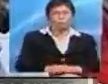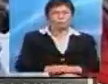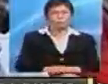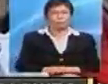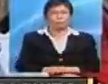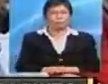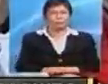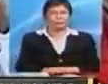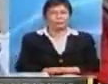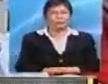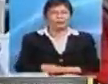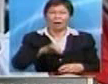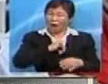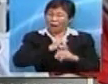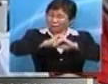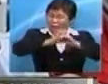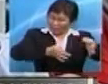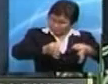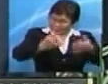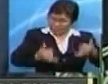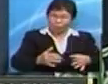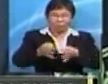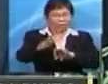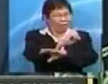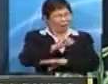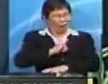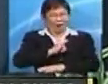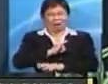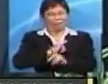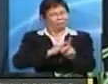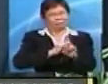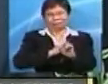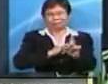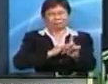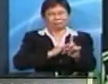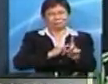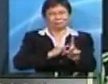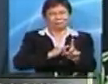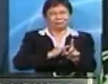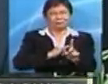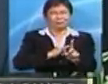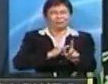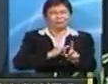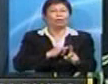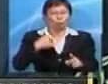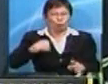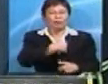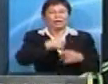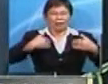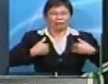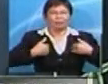No, I will clarify that. I will not go into a debate about it here. Like I said, we have